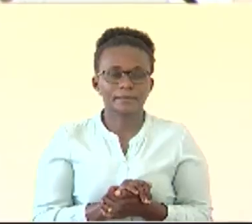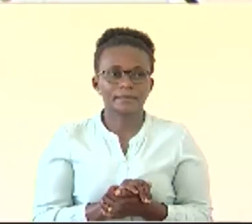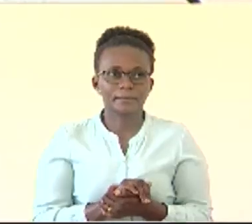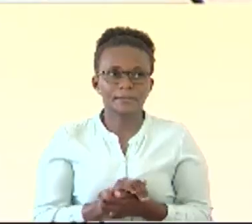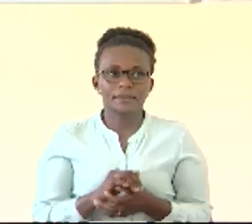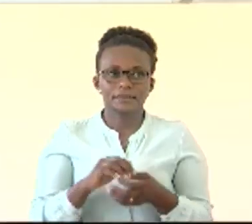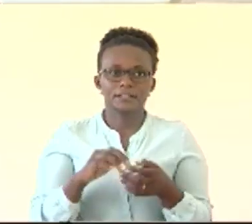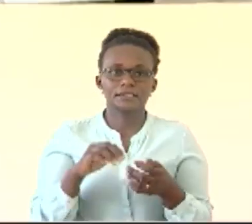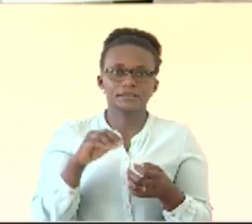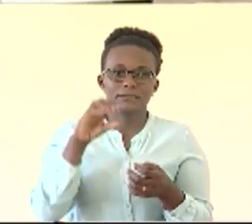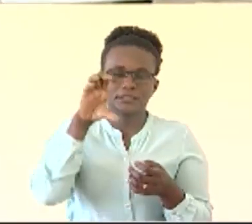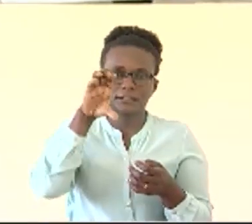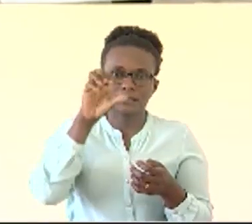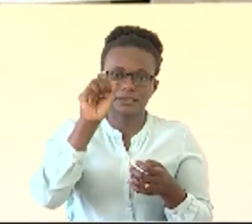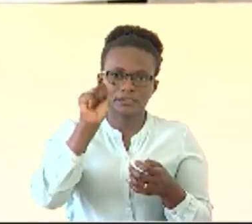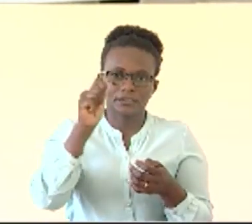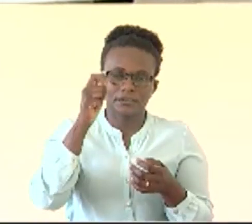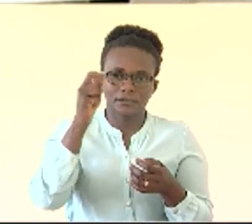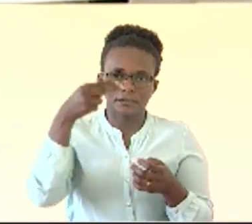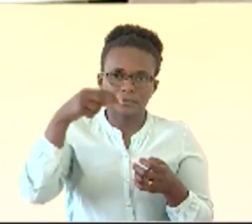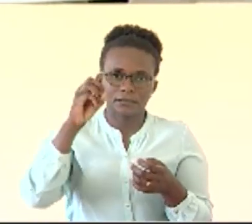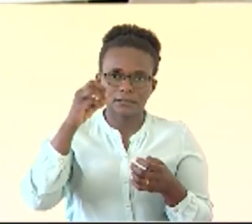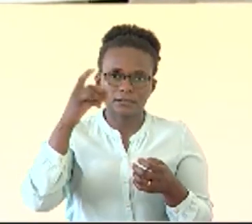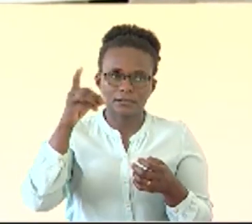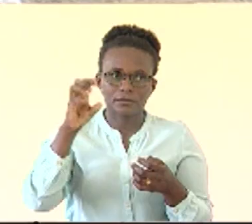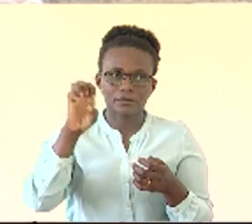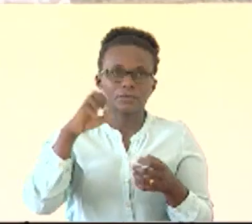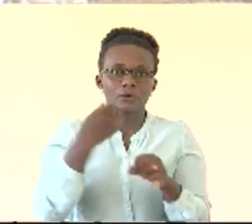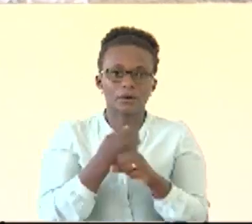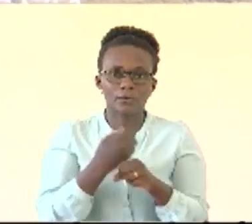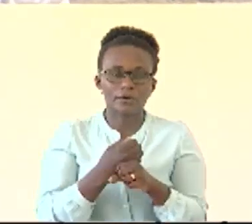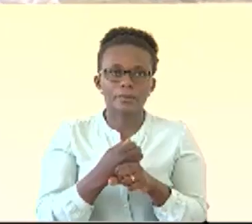electrode where the anode, where the iodine is produced. So at the cathode,